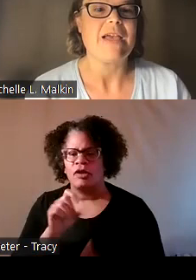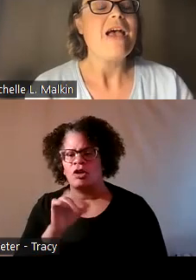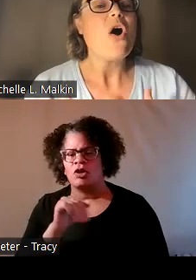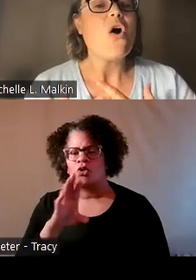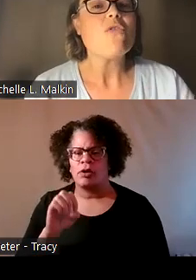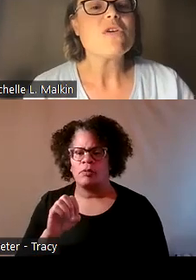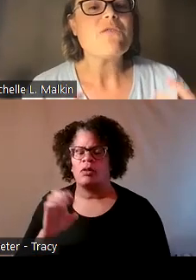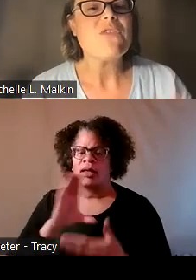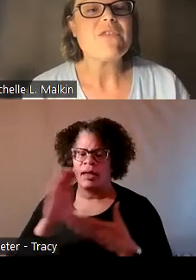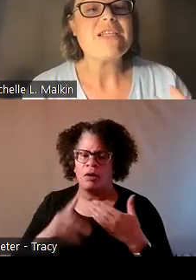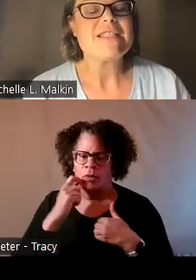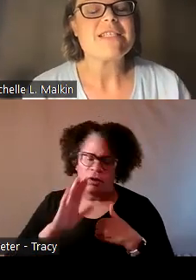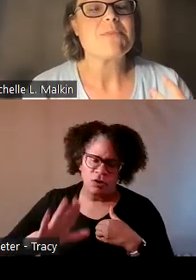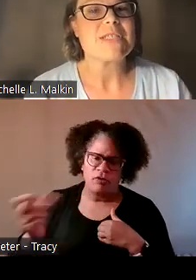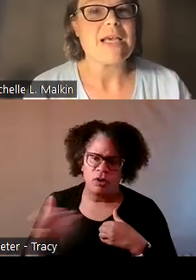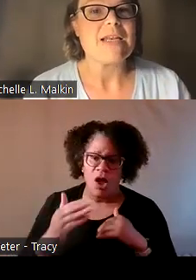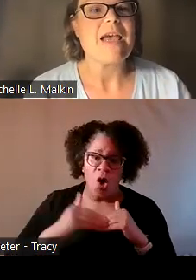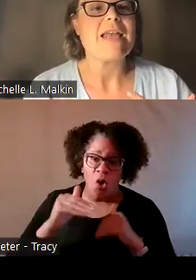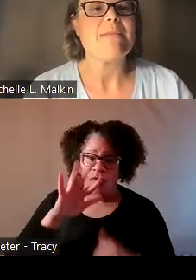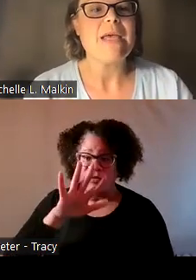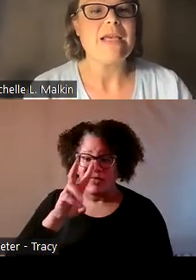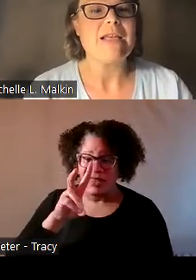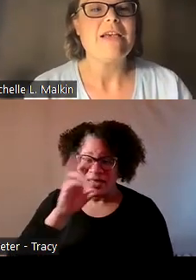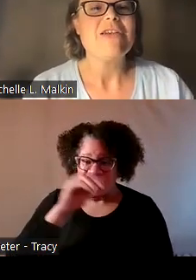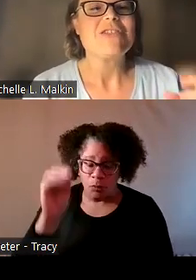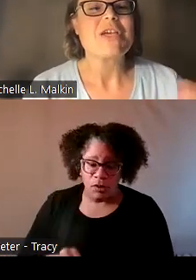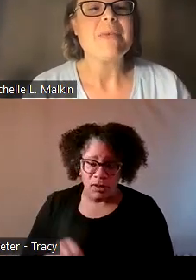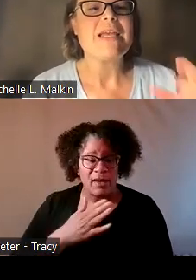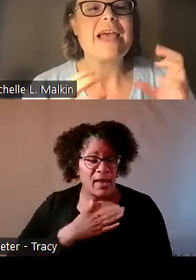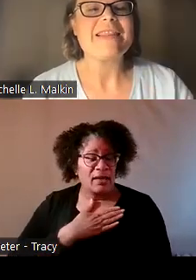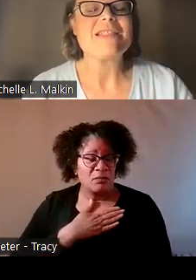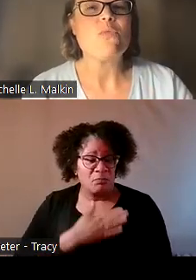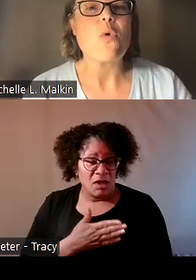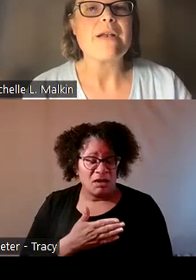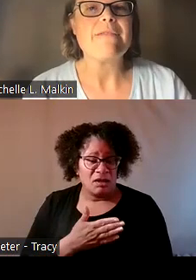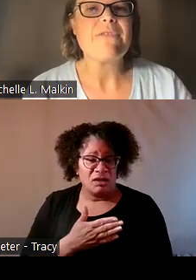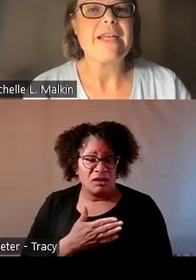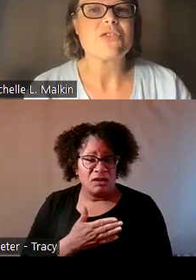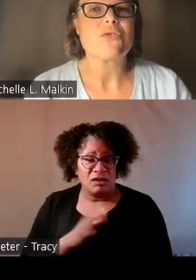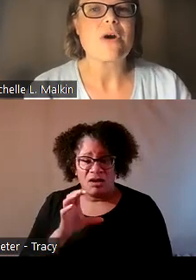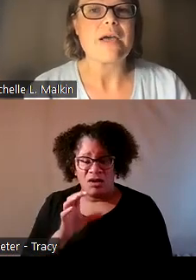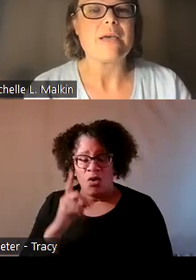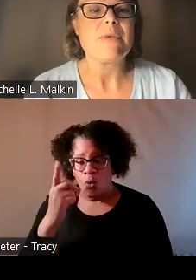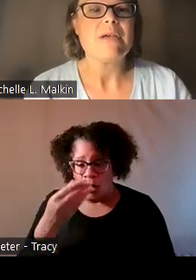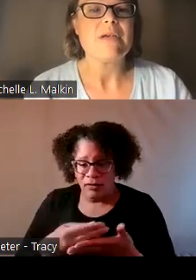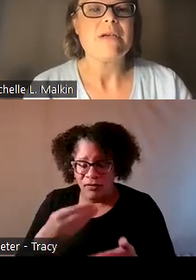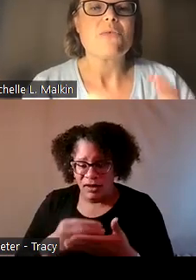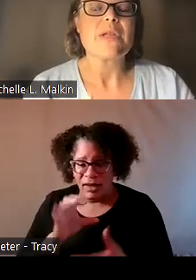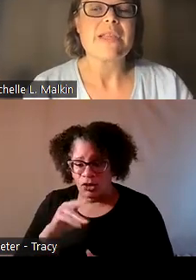gambling. Over 56% had admitted to committing at least one financial